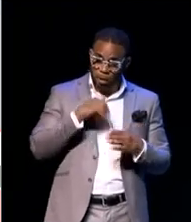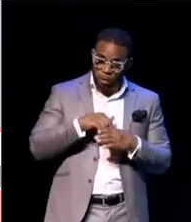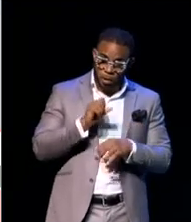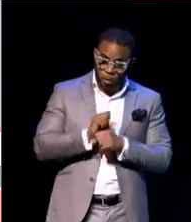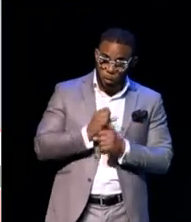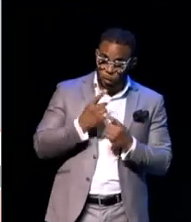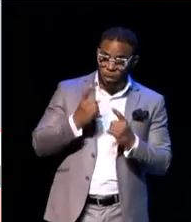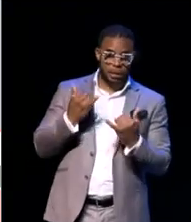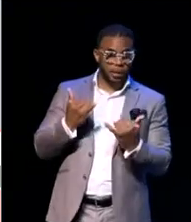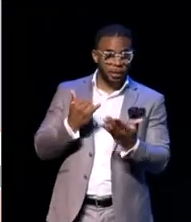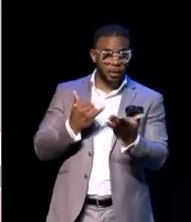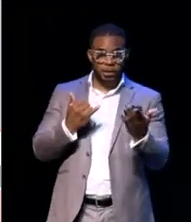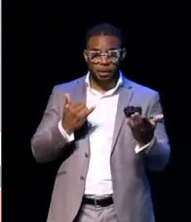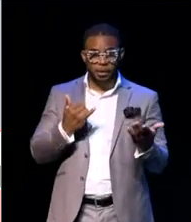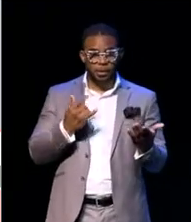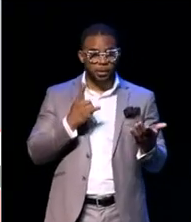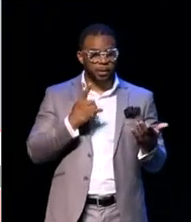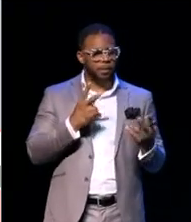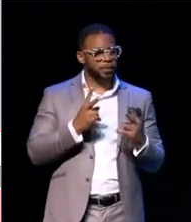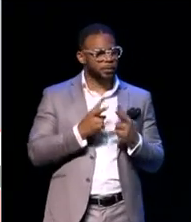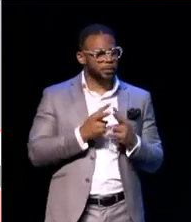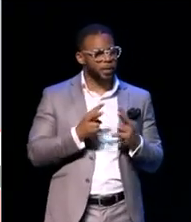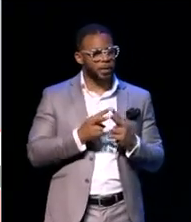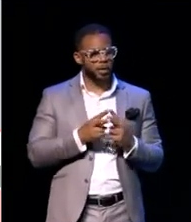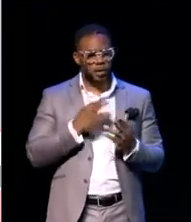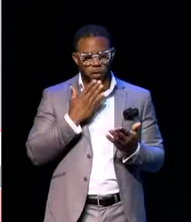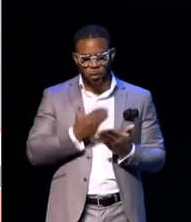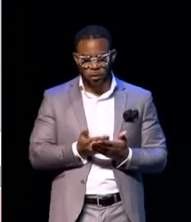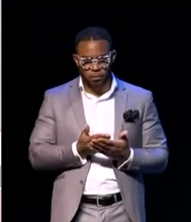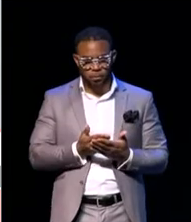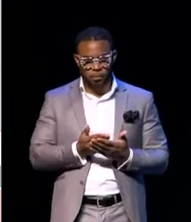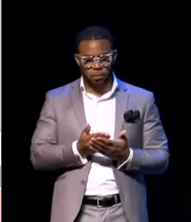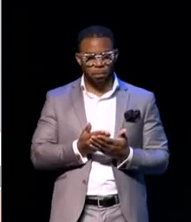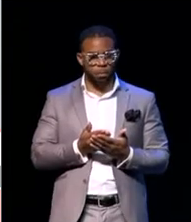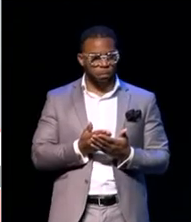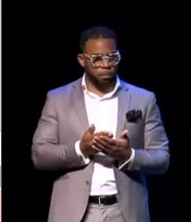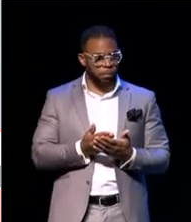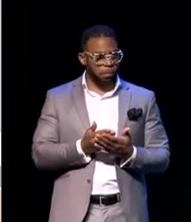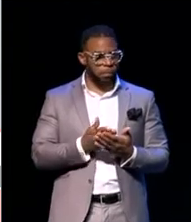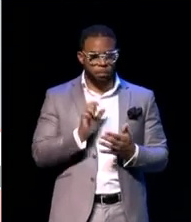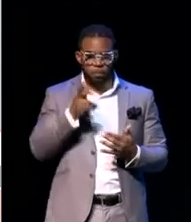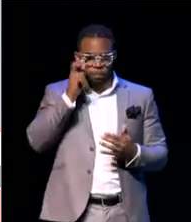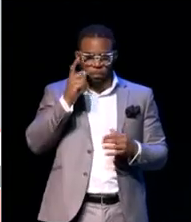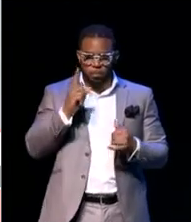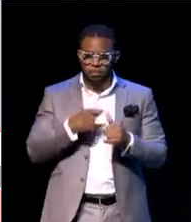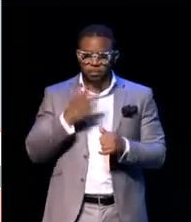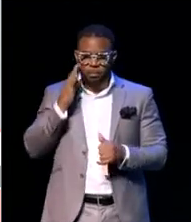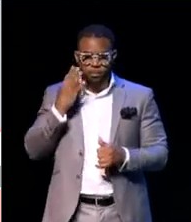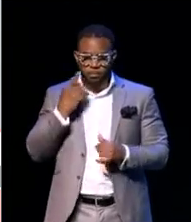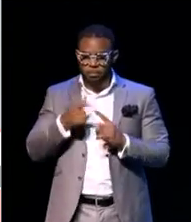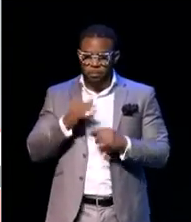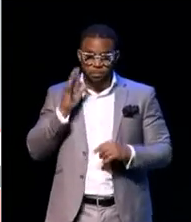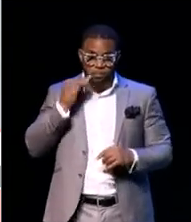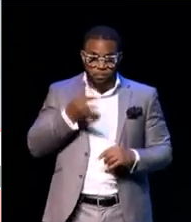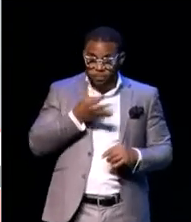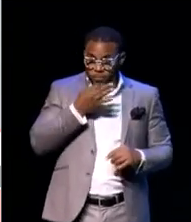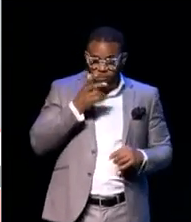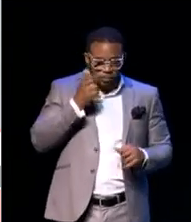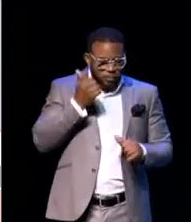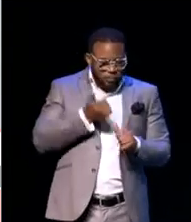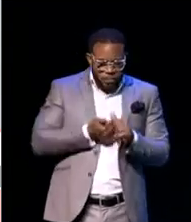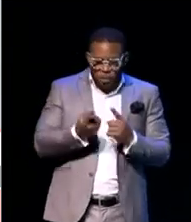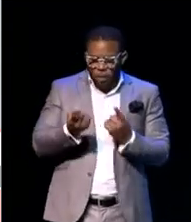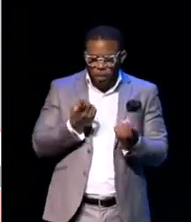works today is very good because you got to hear firsthand from experts who have heard